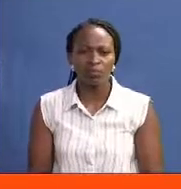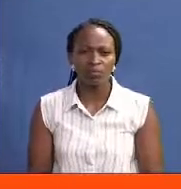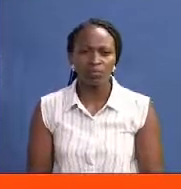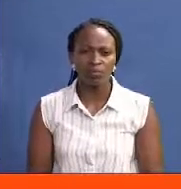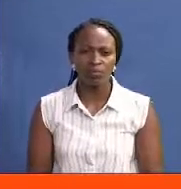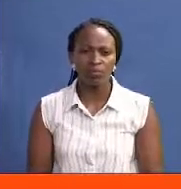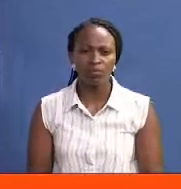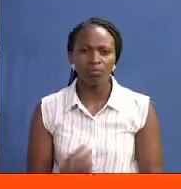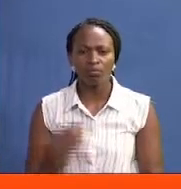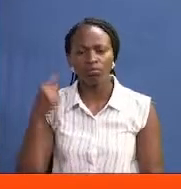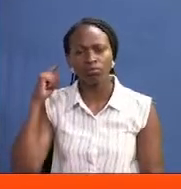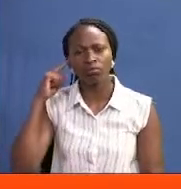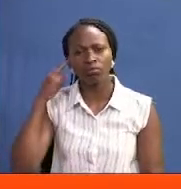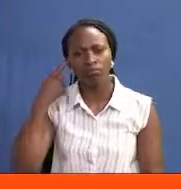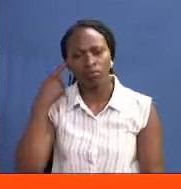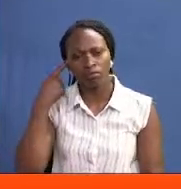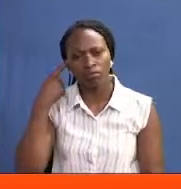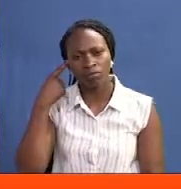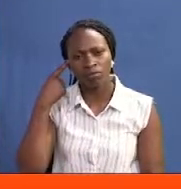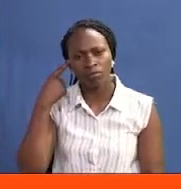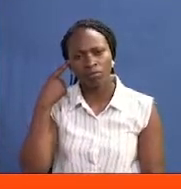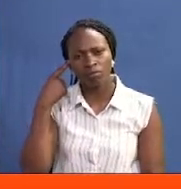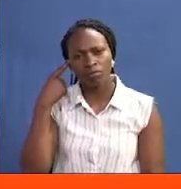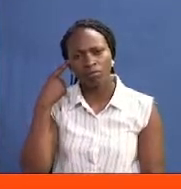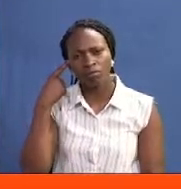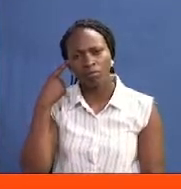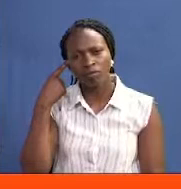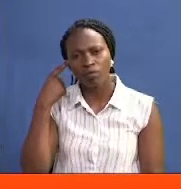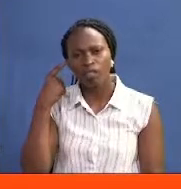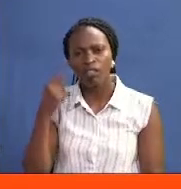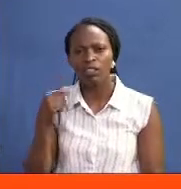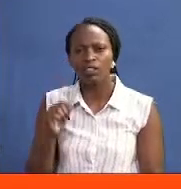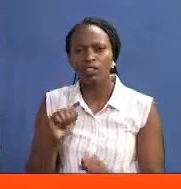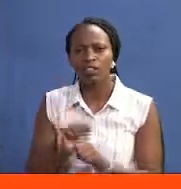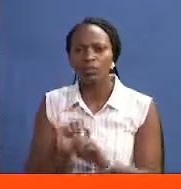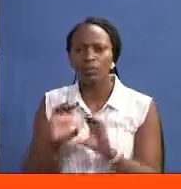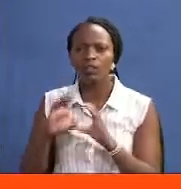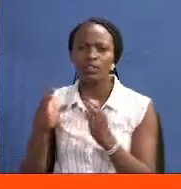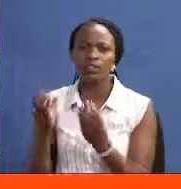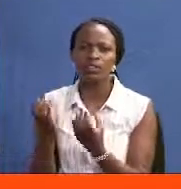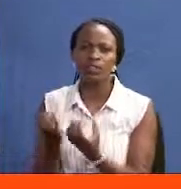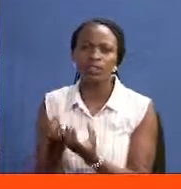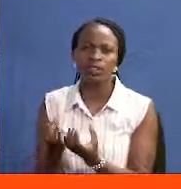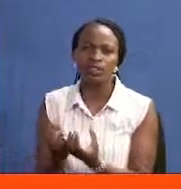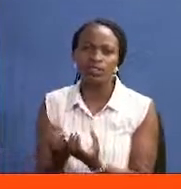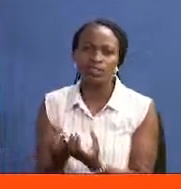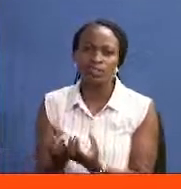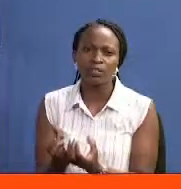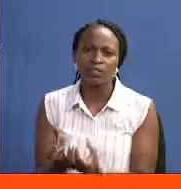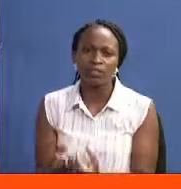I think in terms of preserving culture, again, this is where again